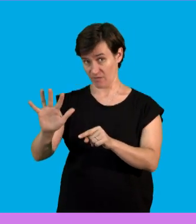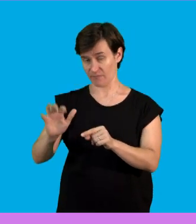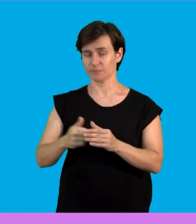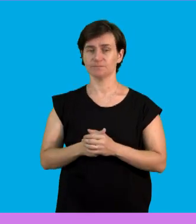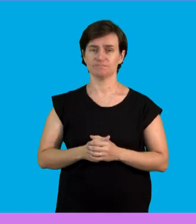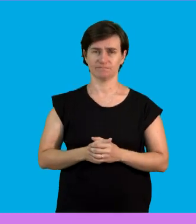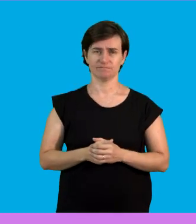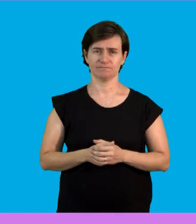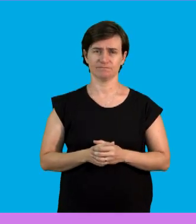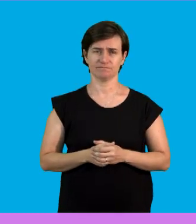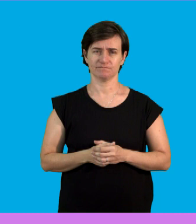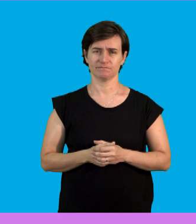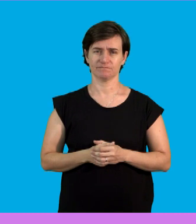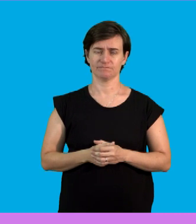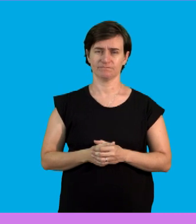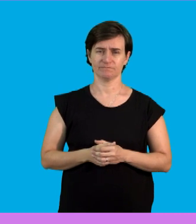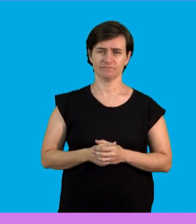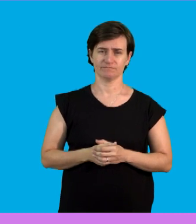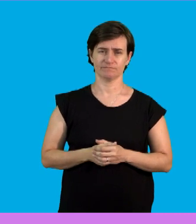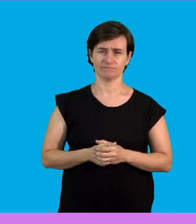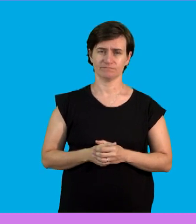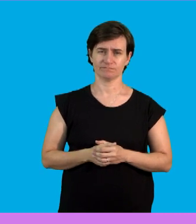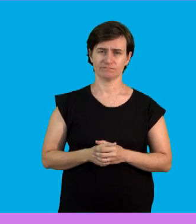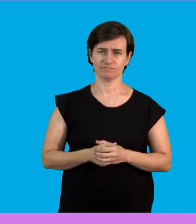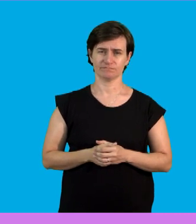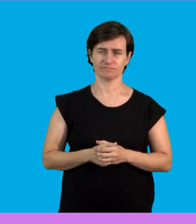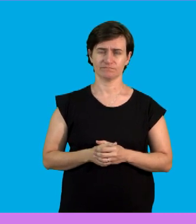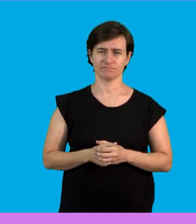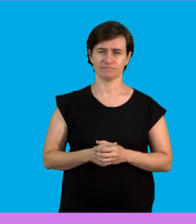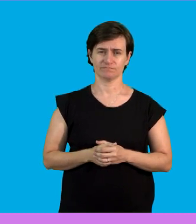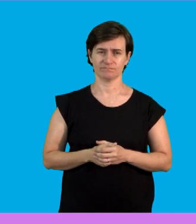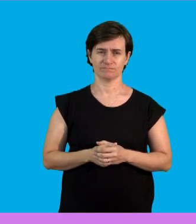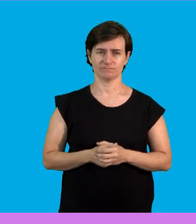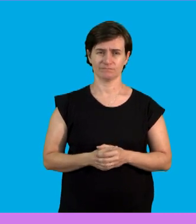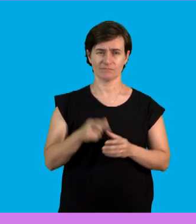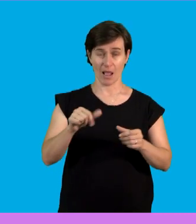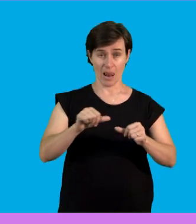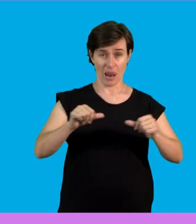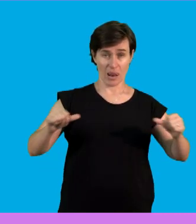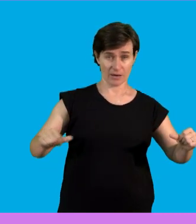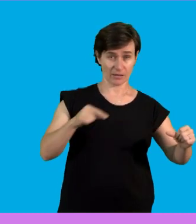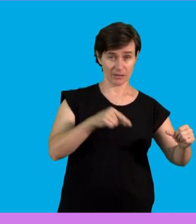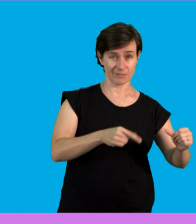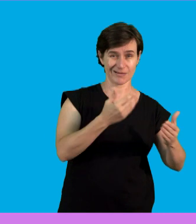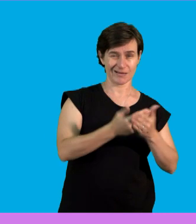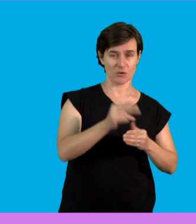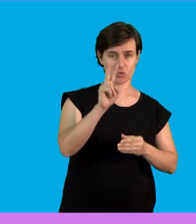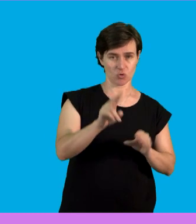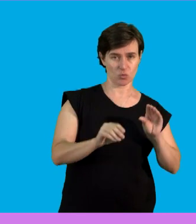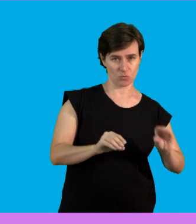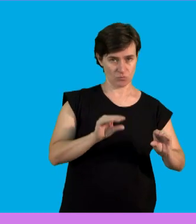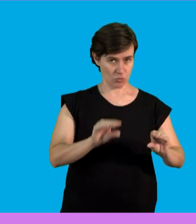1,5. So therefore, if you look at this, in the length, there can be